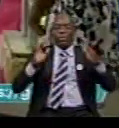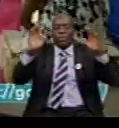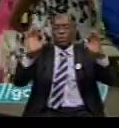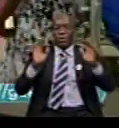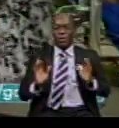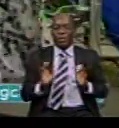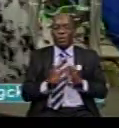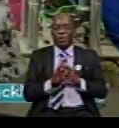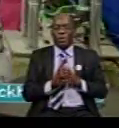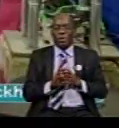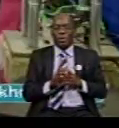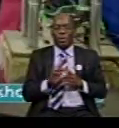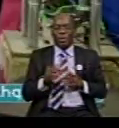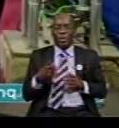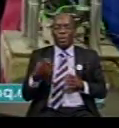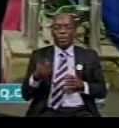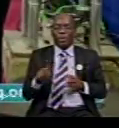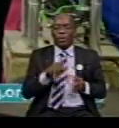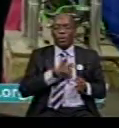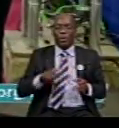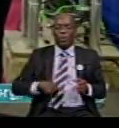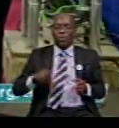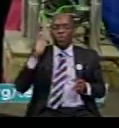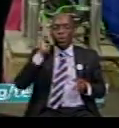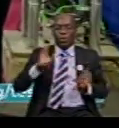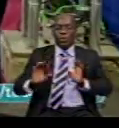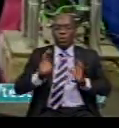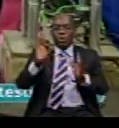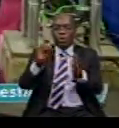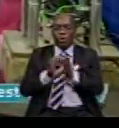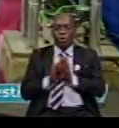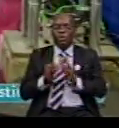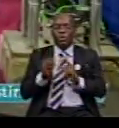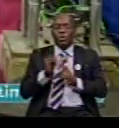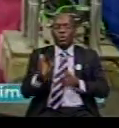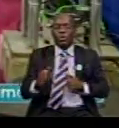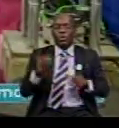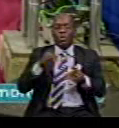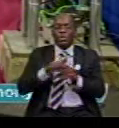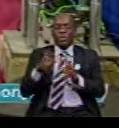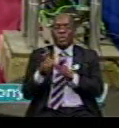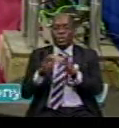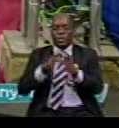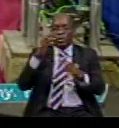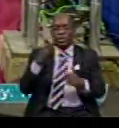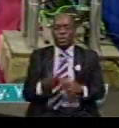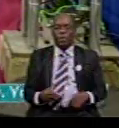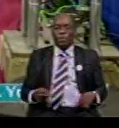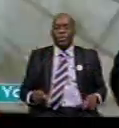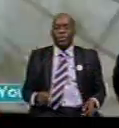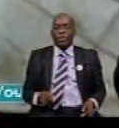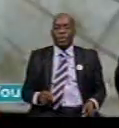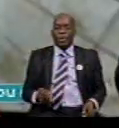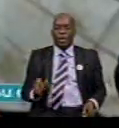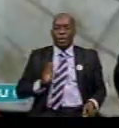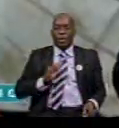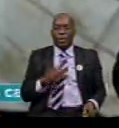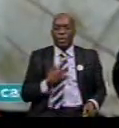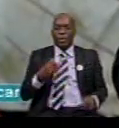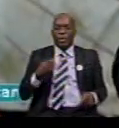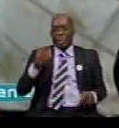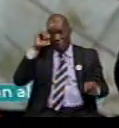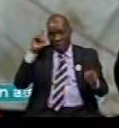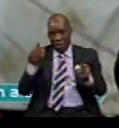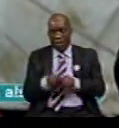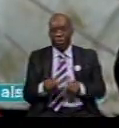and God will do your own too in Jesus' name. Yes, her sister. Praise the Lord.